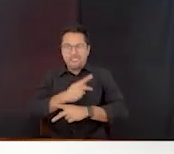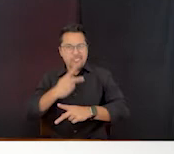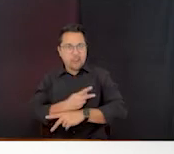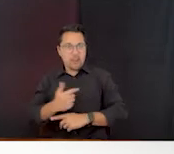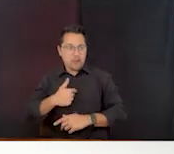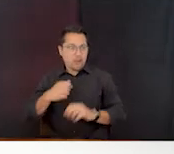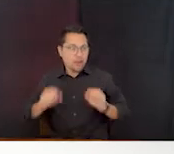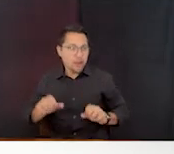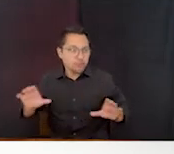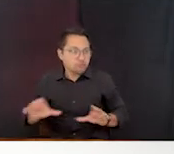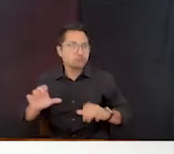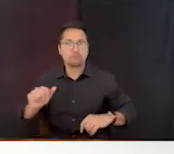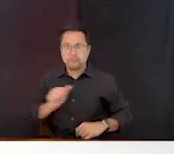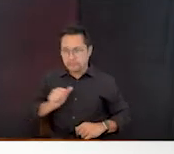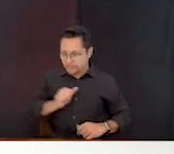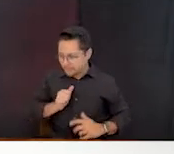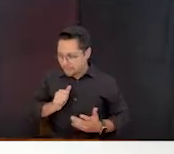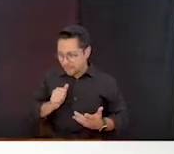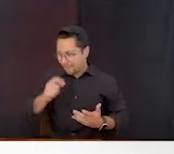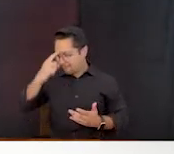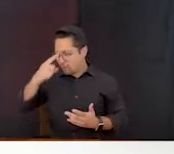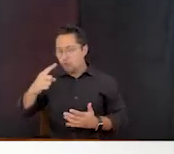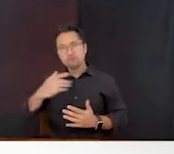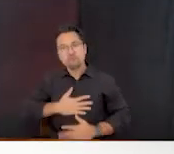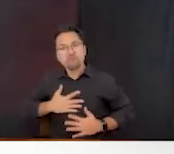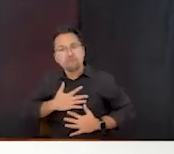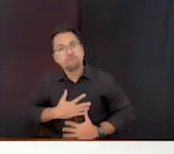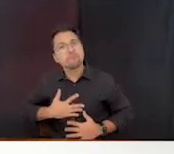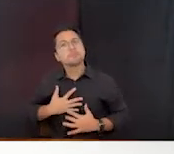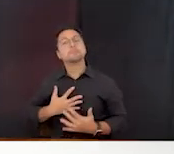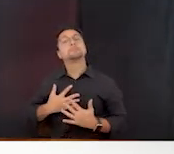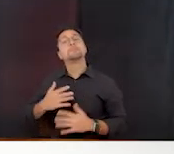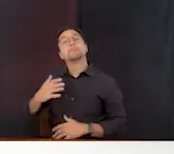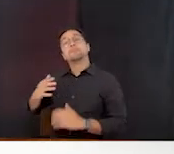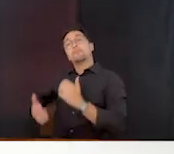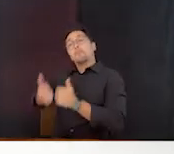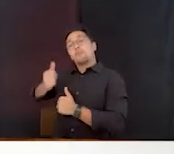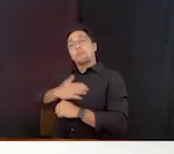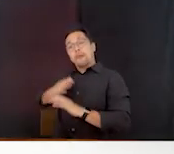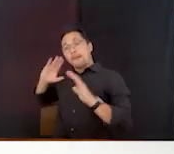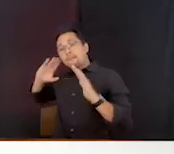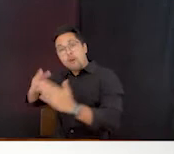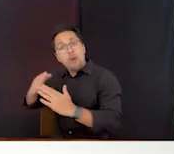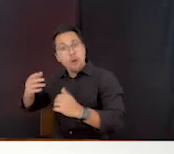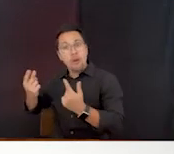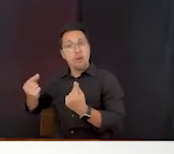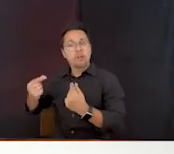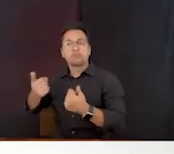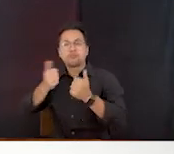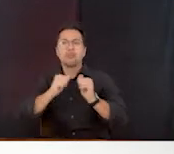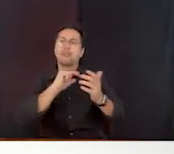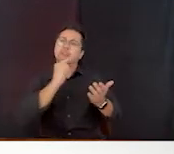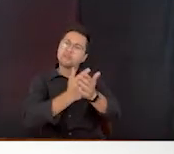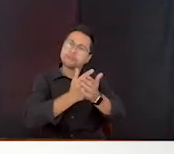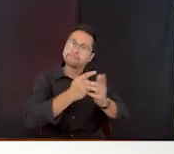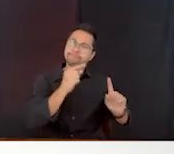year, as far as activities were concerned. A lot of my focus this year has been trying to graduate, and also